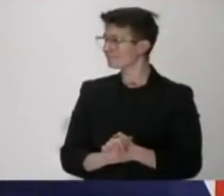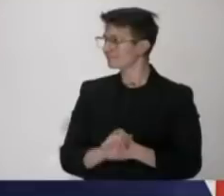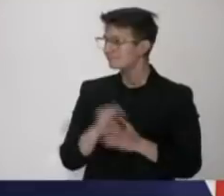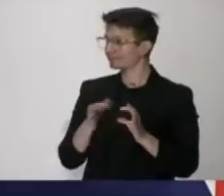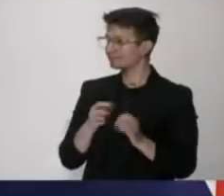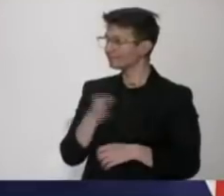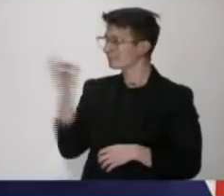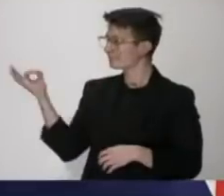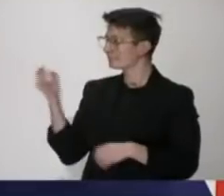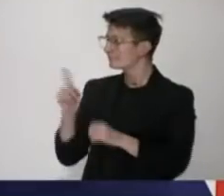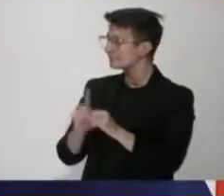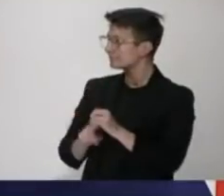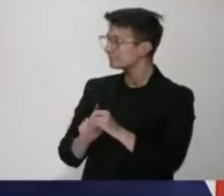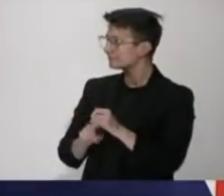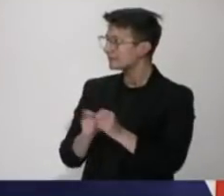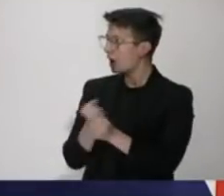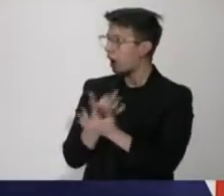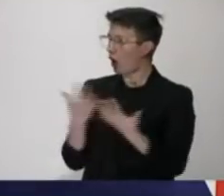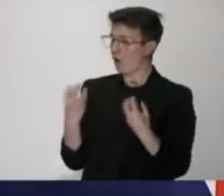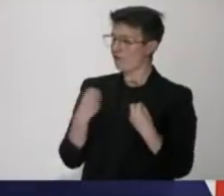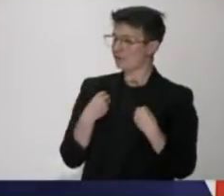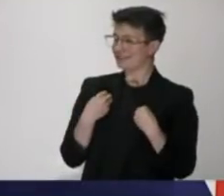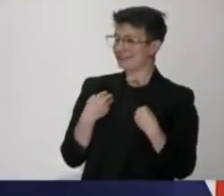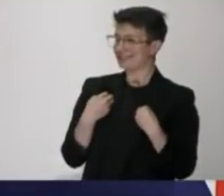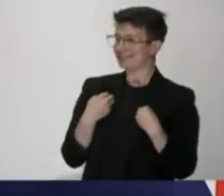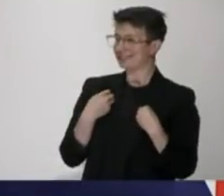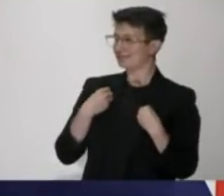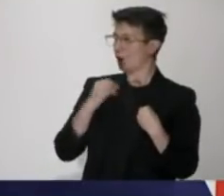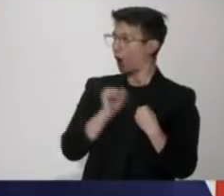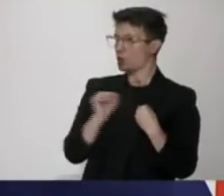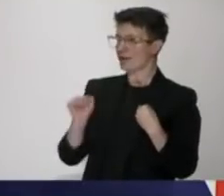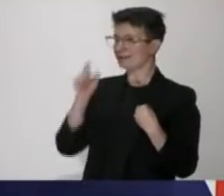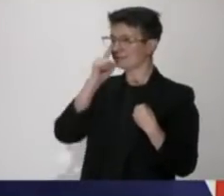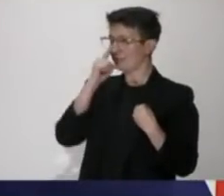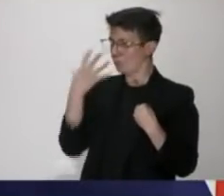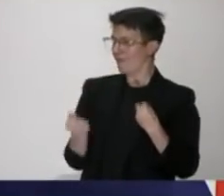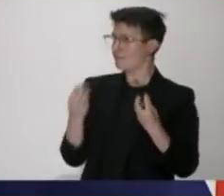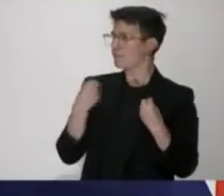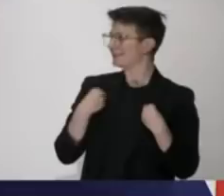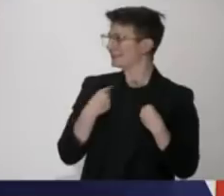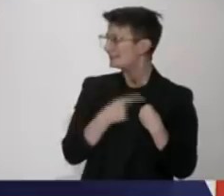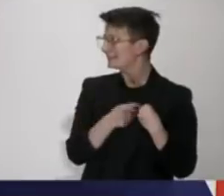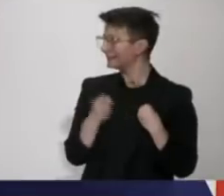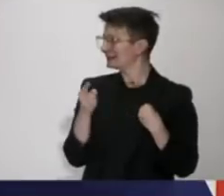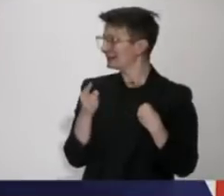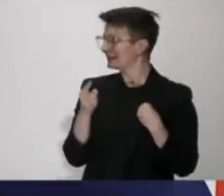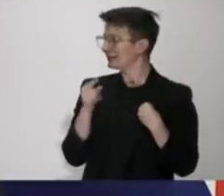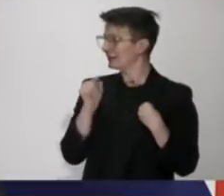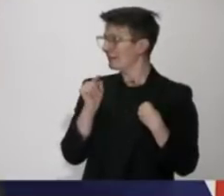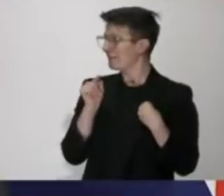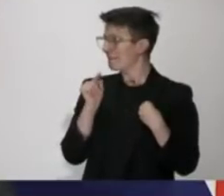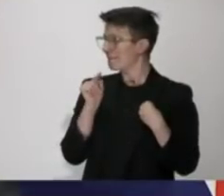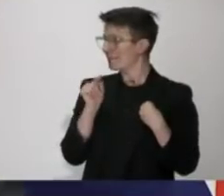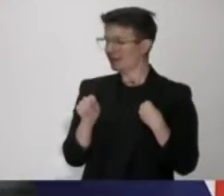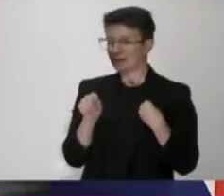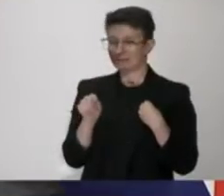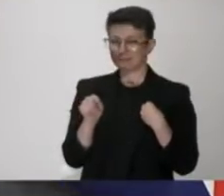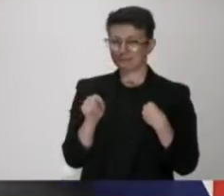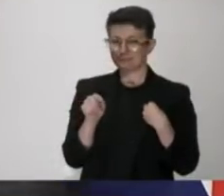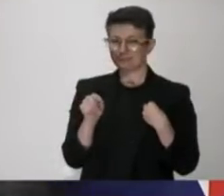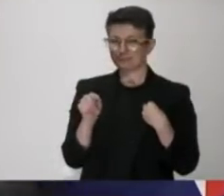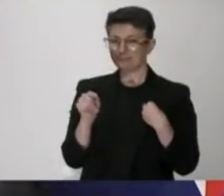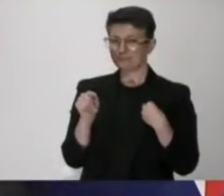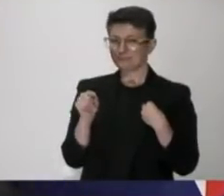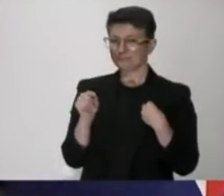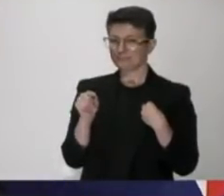are saying the real issue for them is commercial rents. Are you looking at more, going forward now, more of a targeted approach on that in particular?